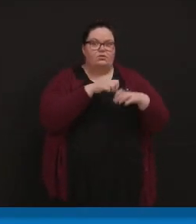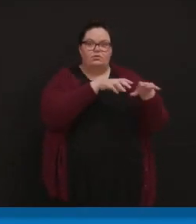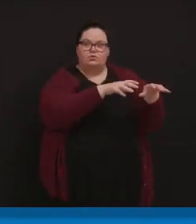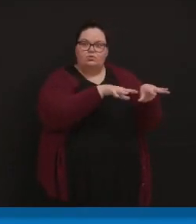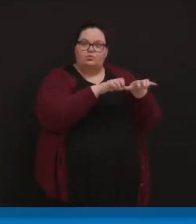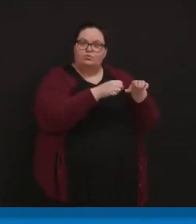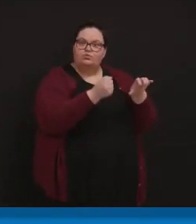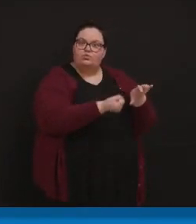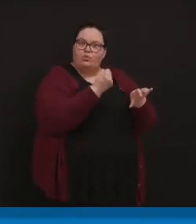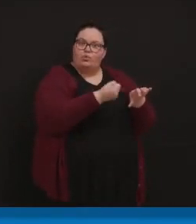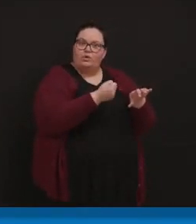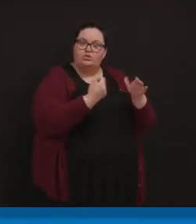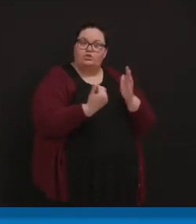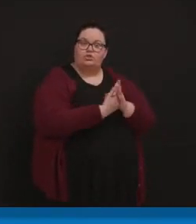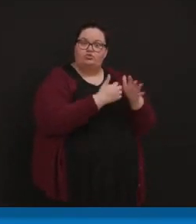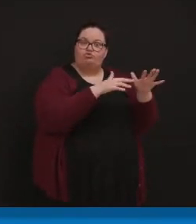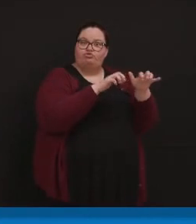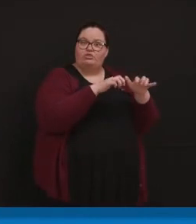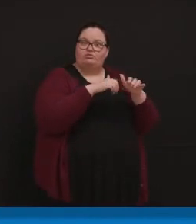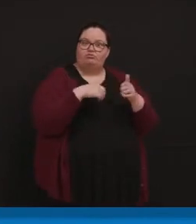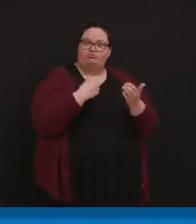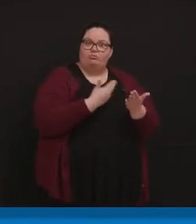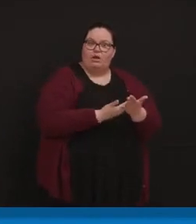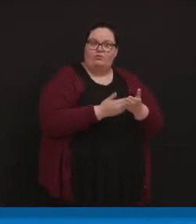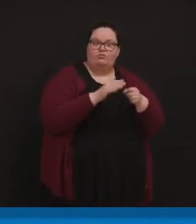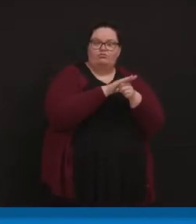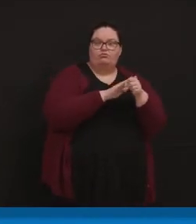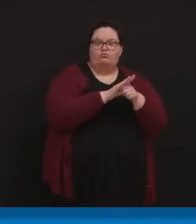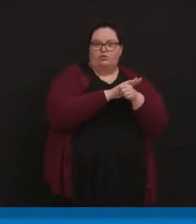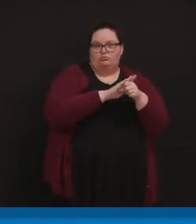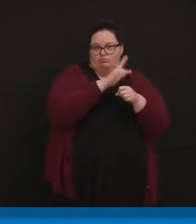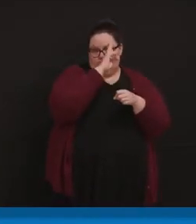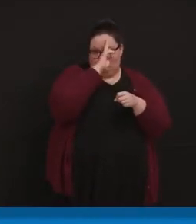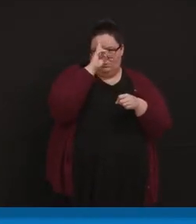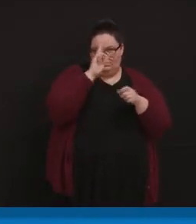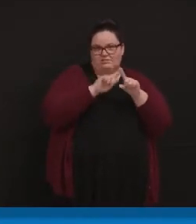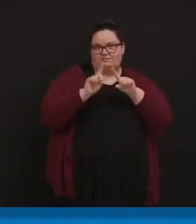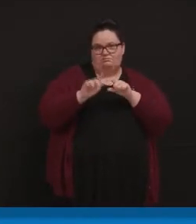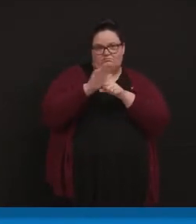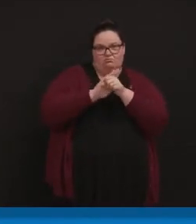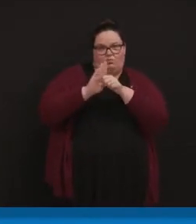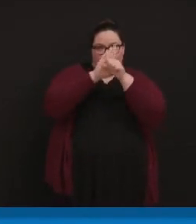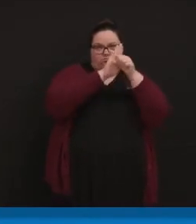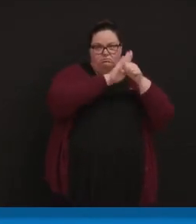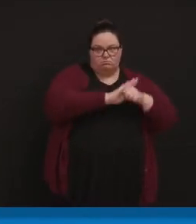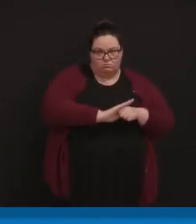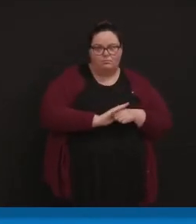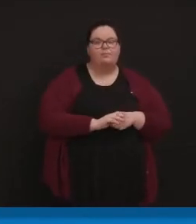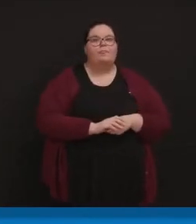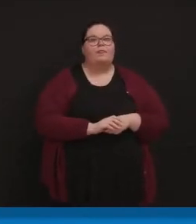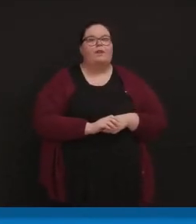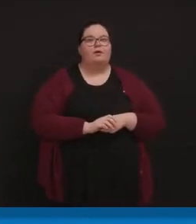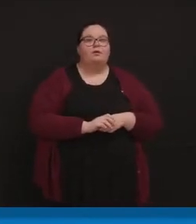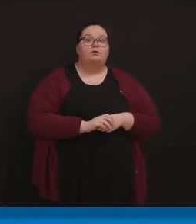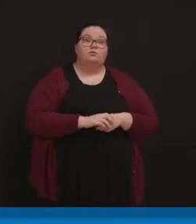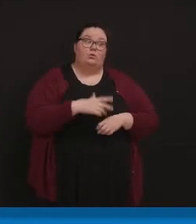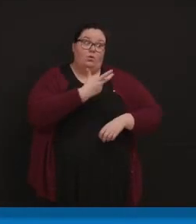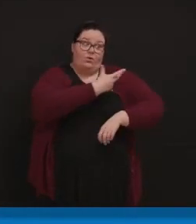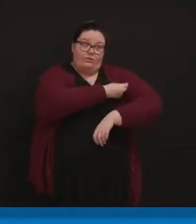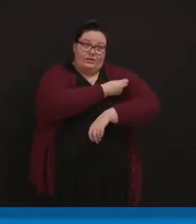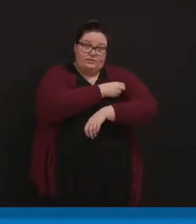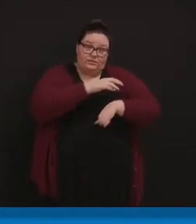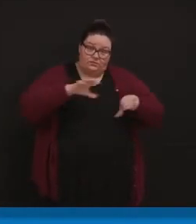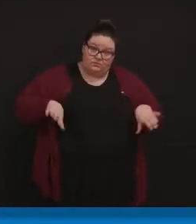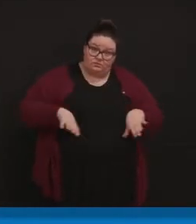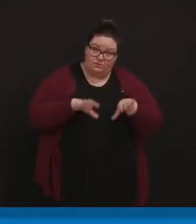new freezer units to regional hospitals in several zones. To highlight our vaccination effort, we are